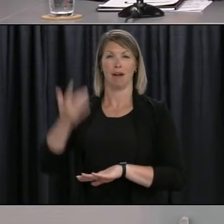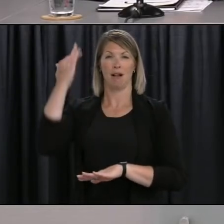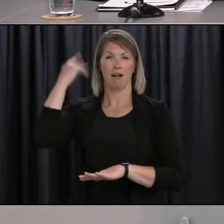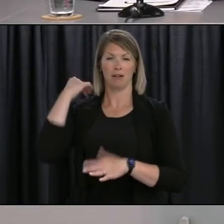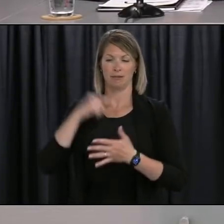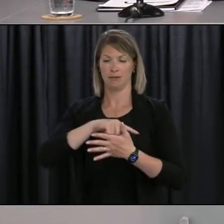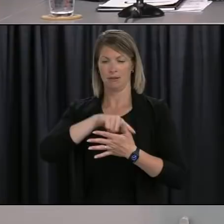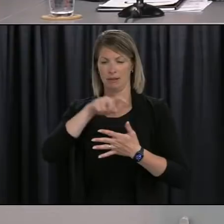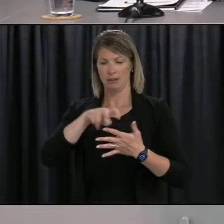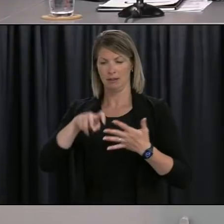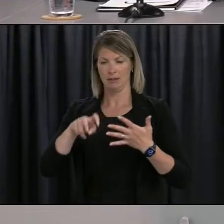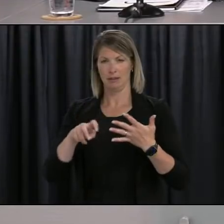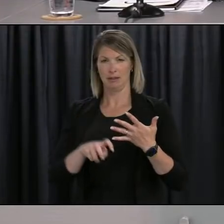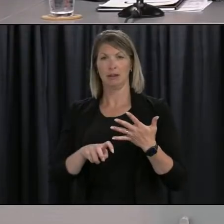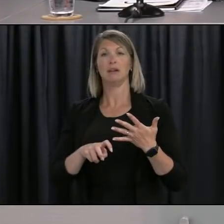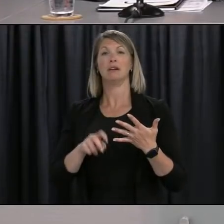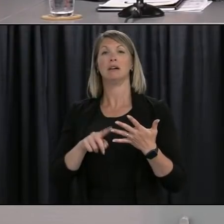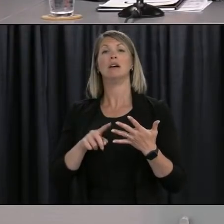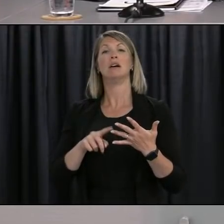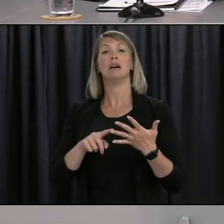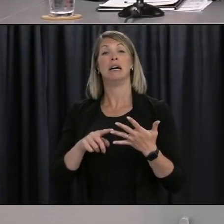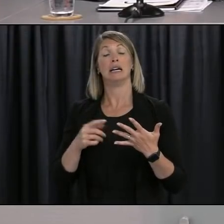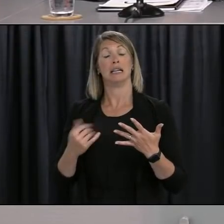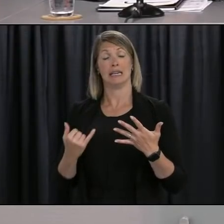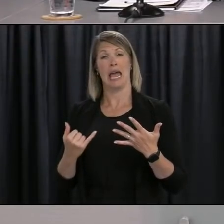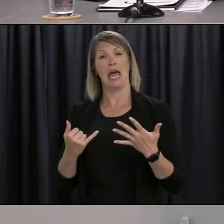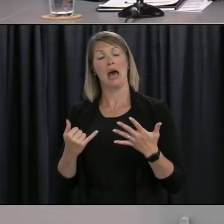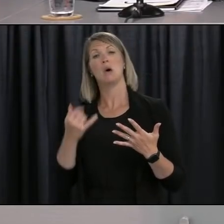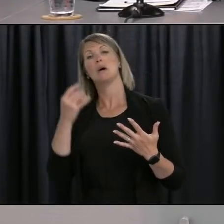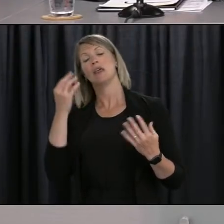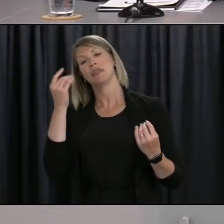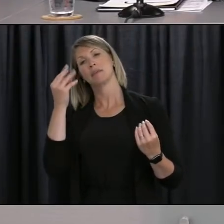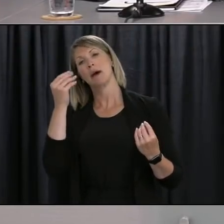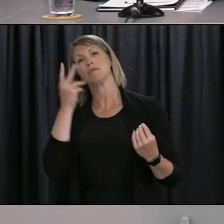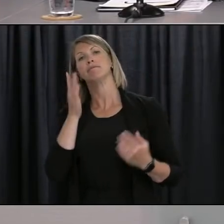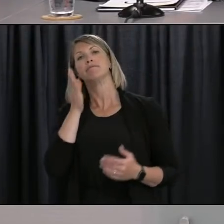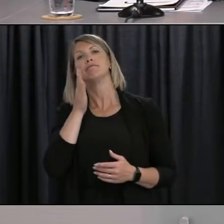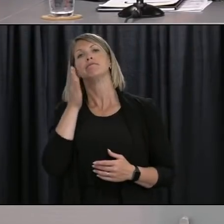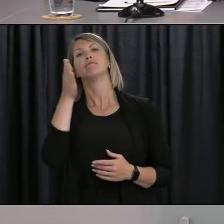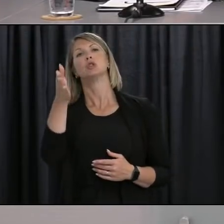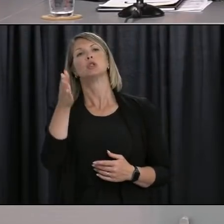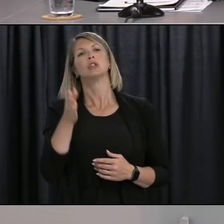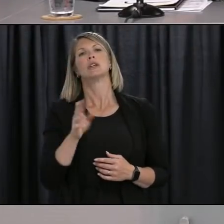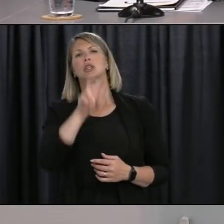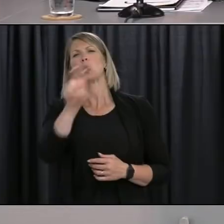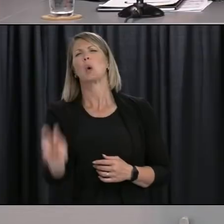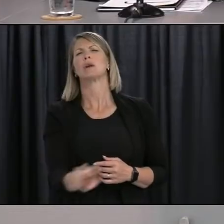tourists, it naturally turns to more bookings and looking ahead to the future just a little bit.